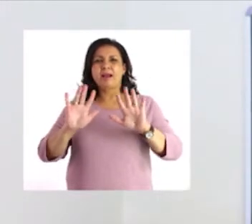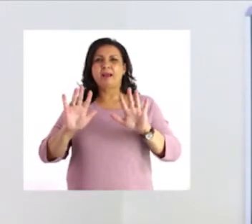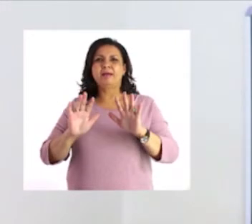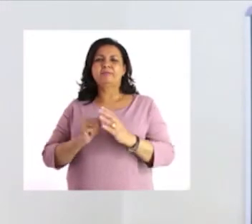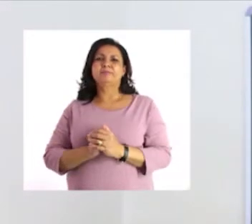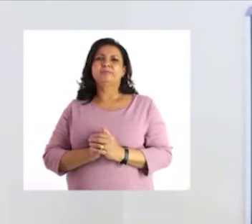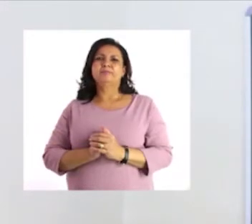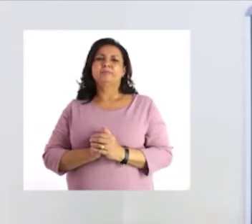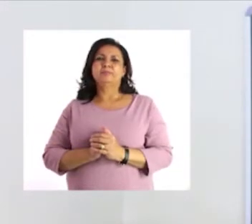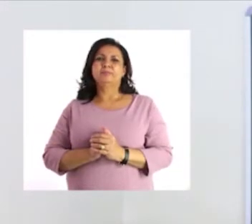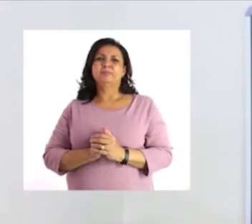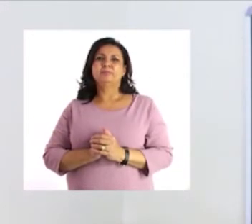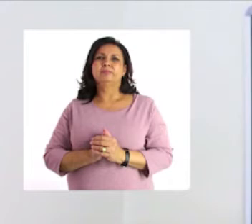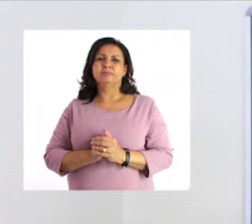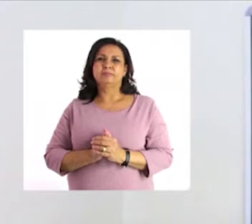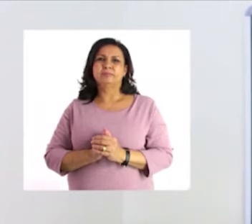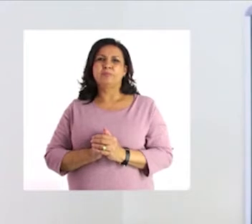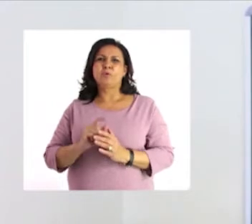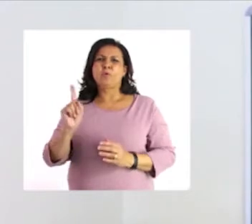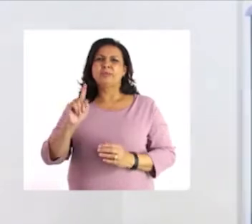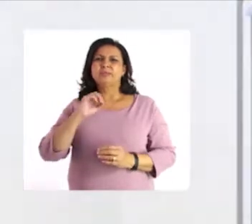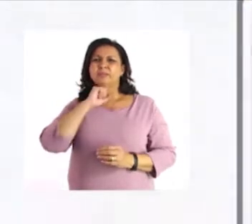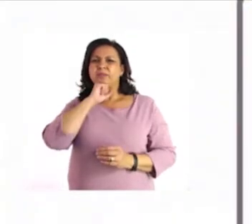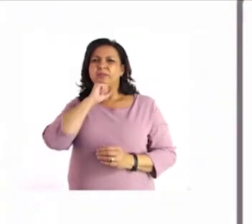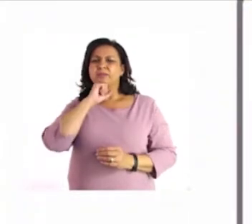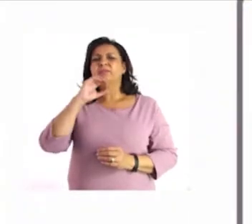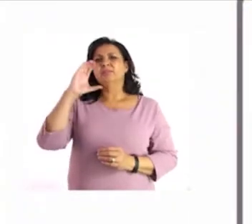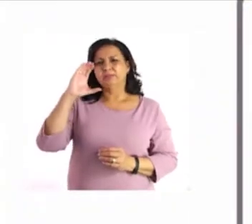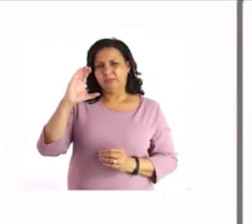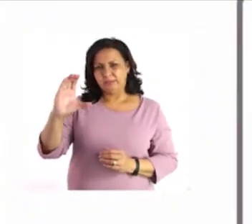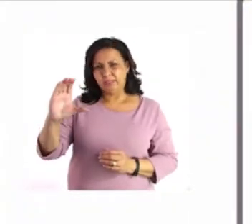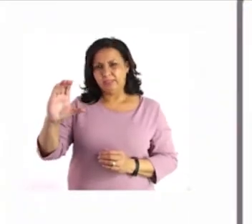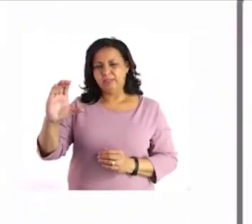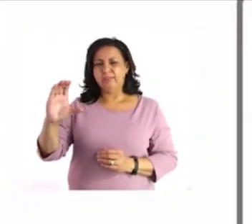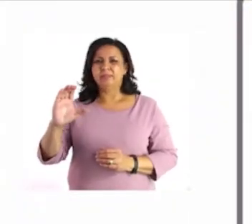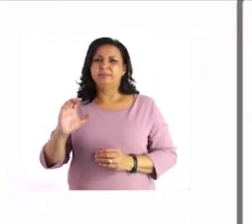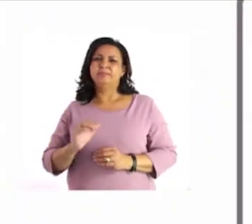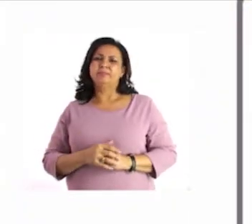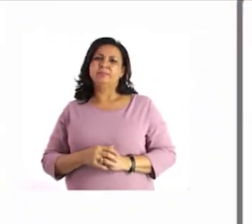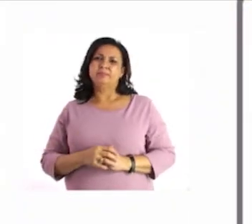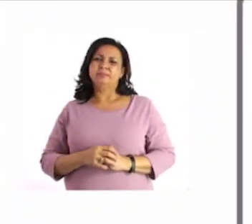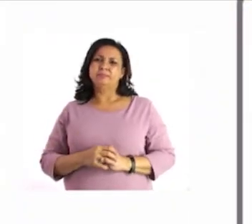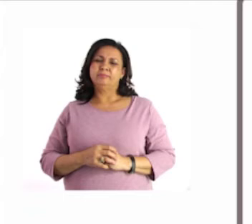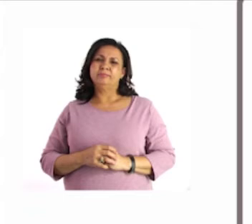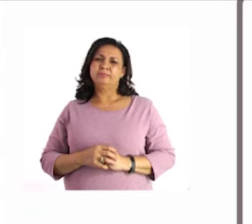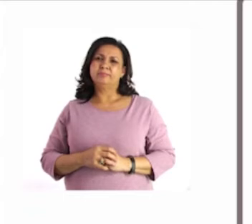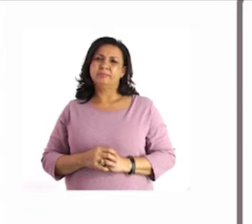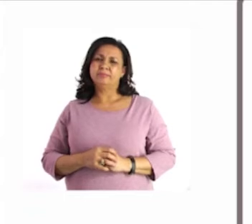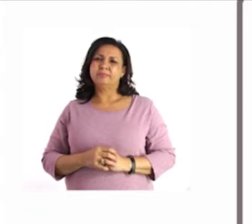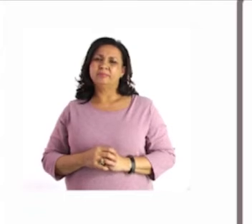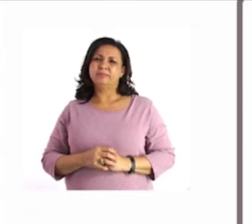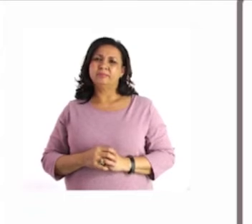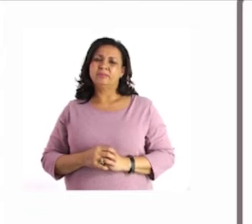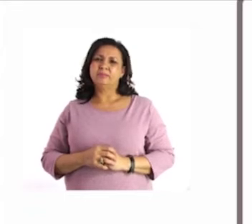C. What sound does C make? C says k in words. You